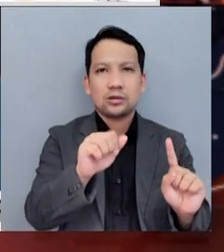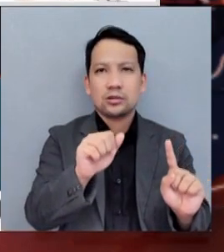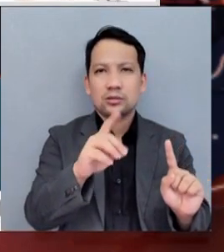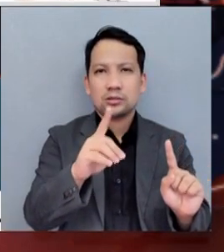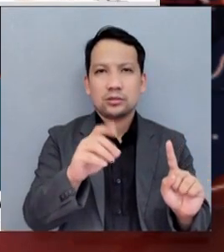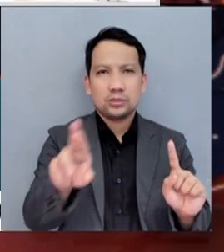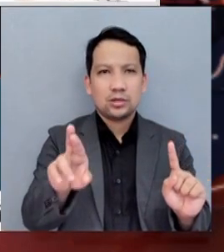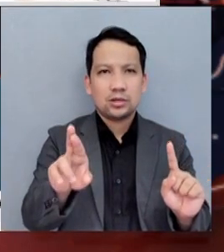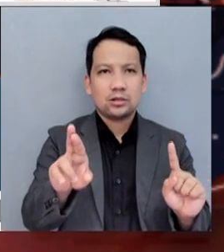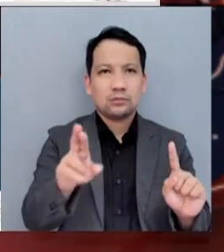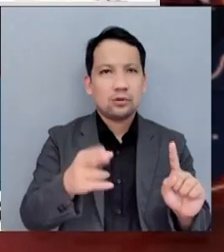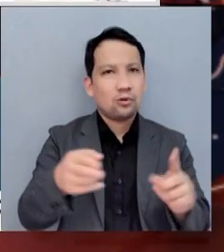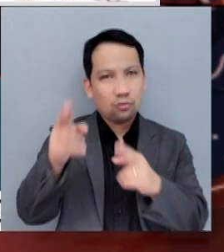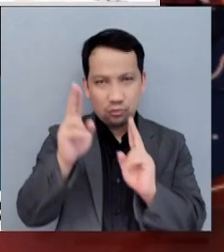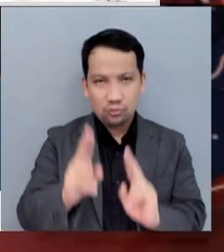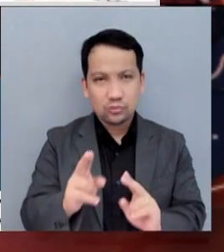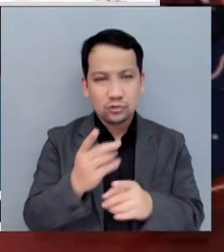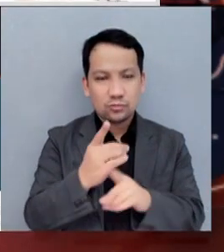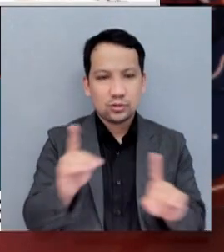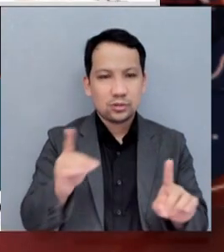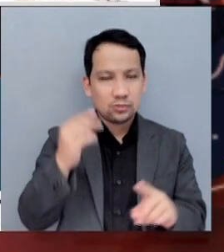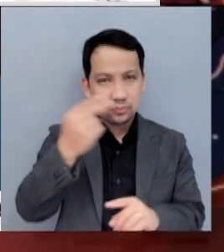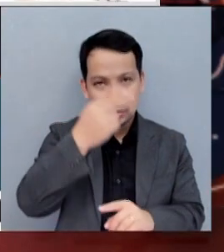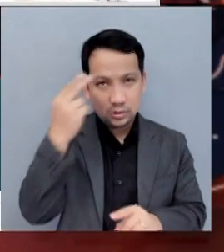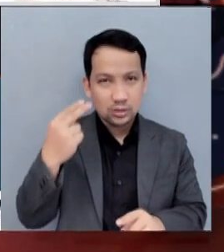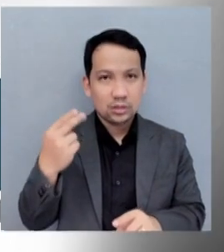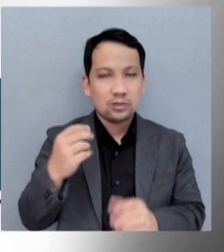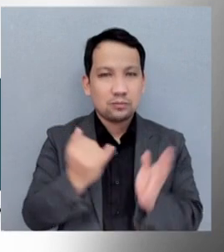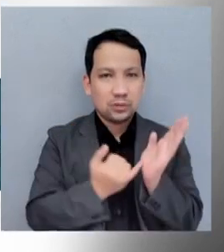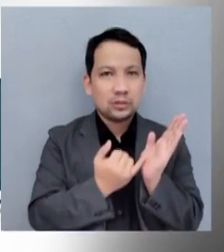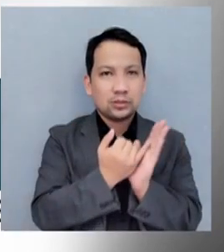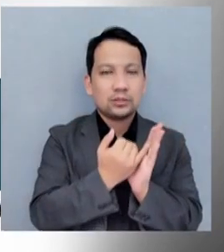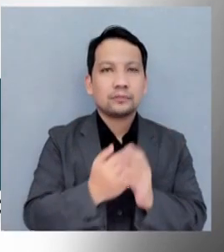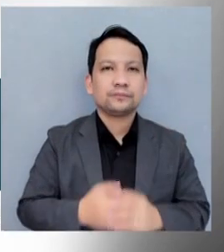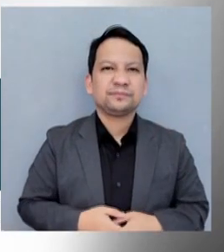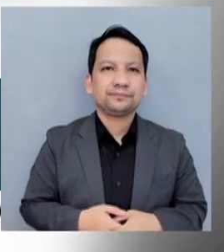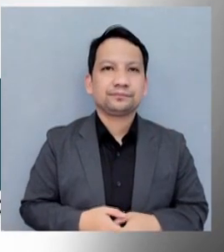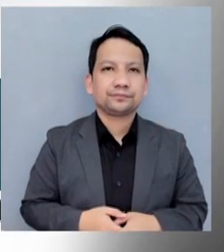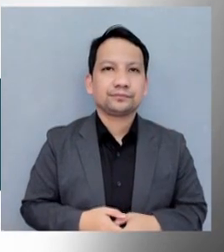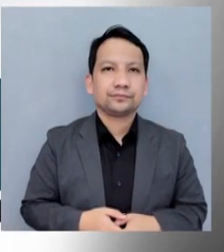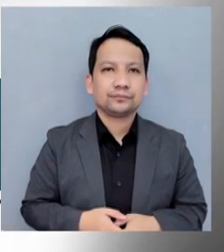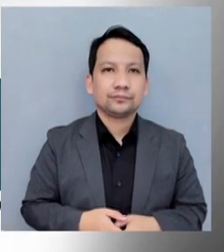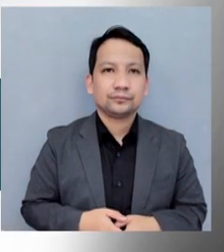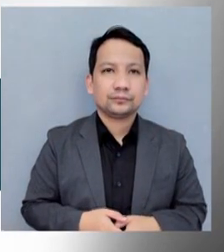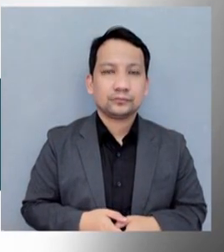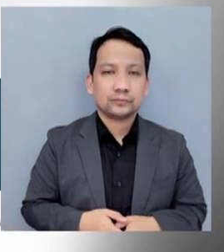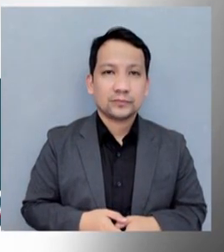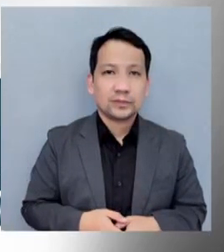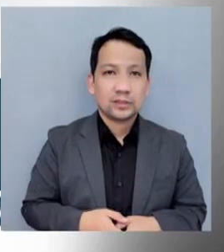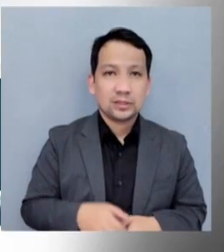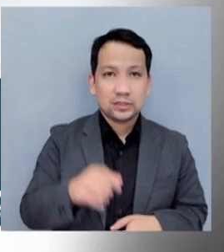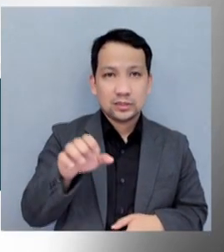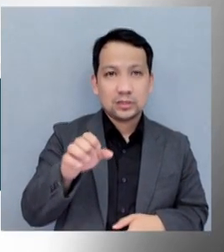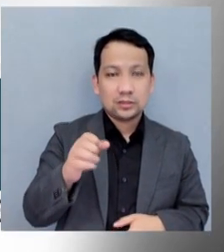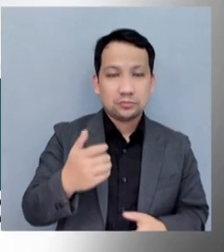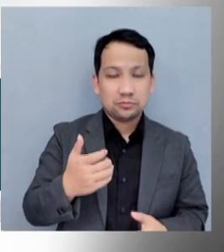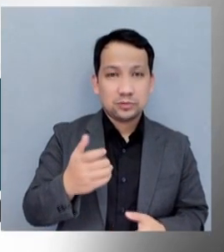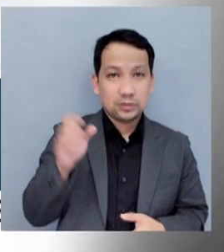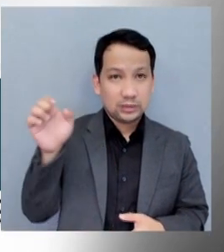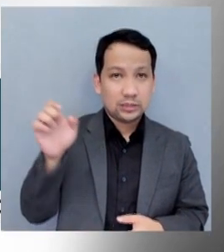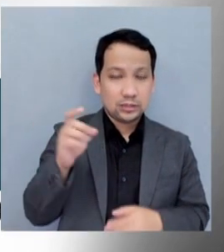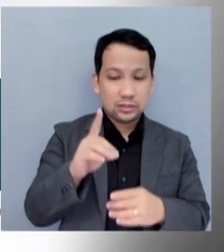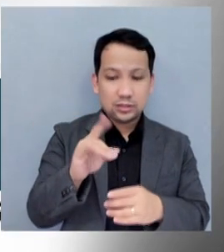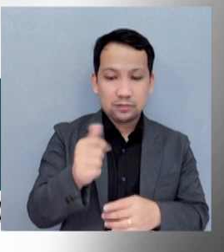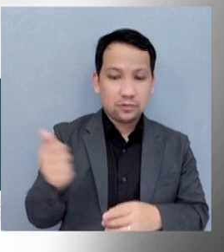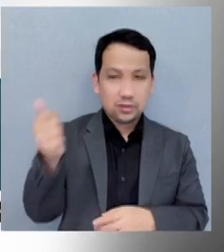honorable diplomat who is known for his patriotism and integrity. Incumbent Foreign Affairs Secretary Enrique Manalo described his predecessor as